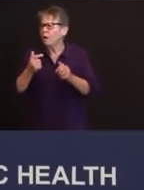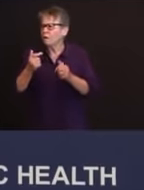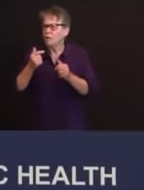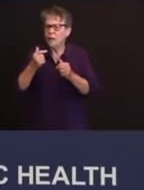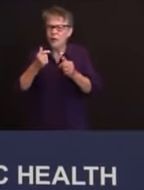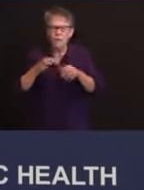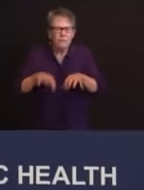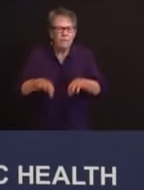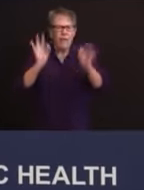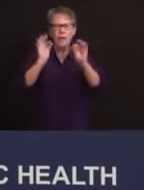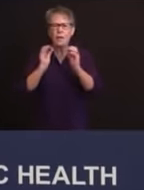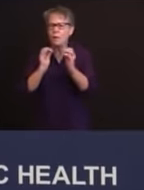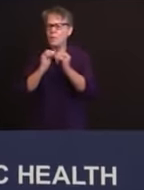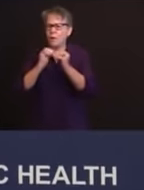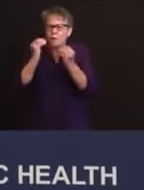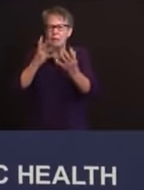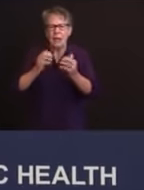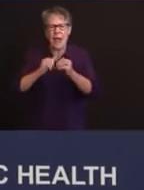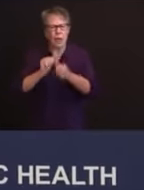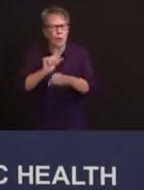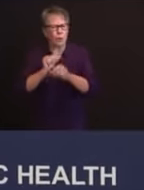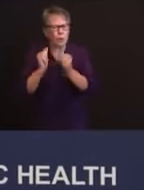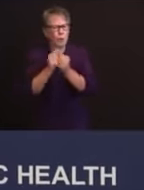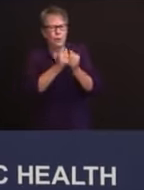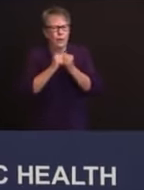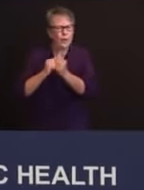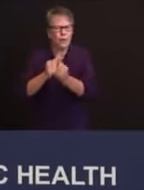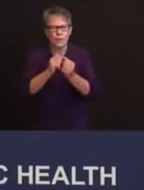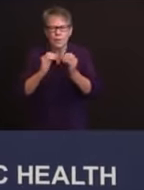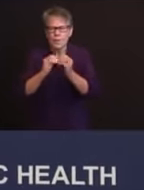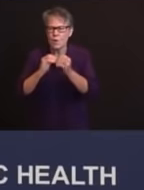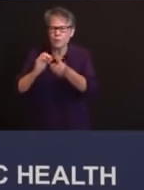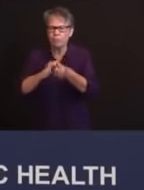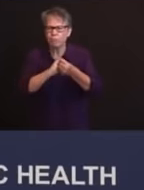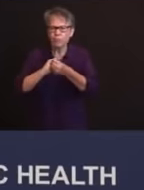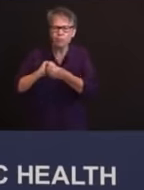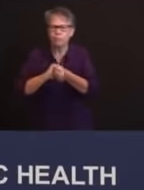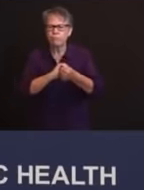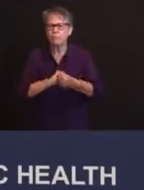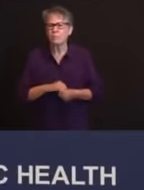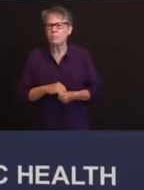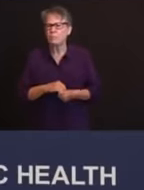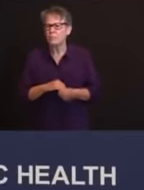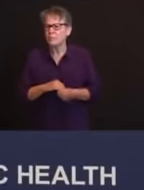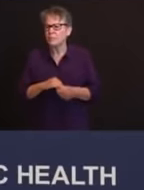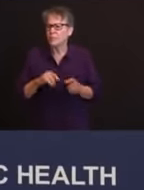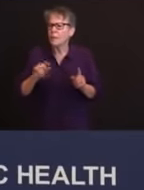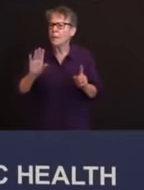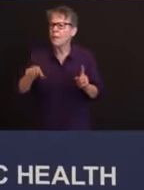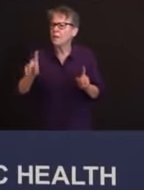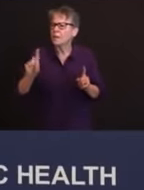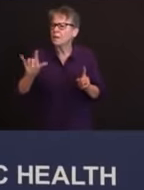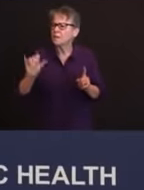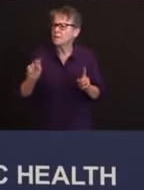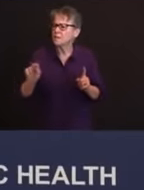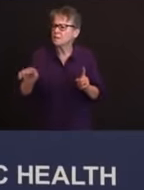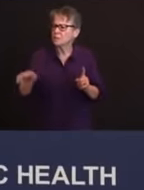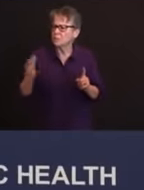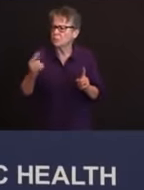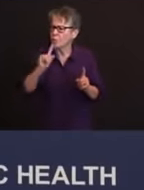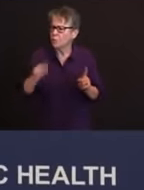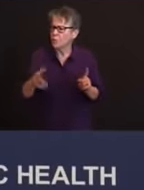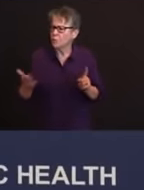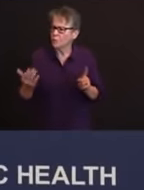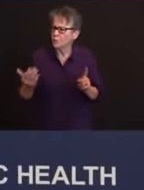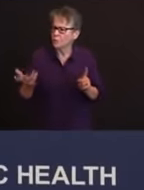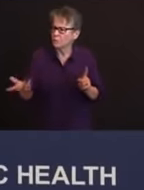off to you on that one. Thank you. Dustin, good afternoon. Good afternoon. It just sounds like from the responses that we've